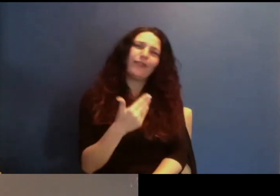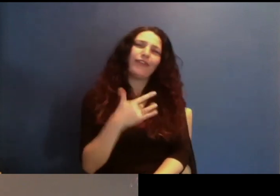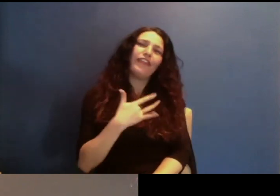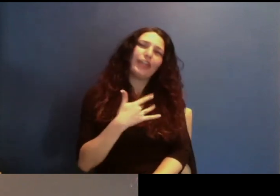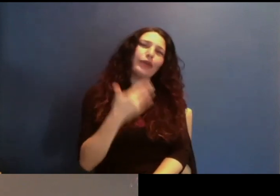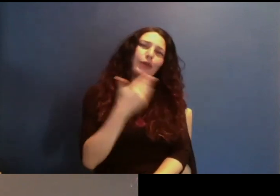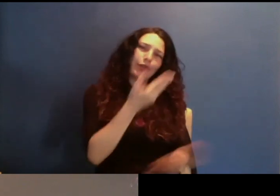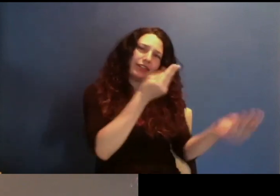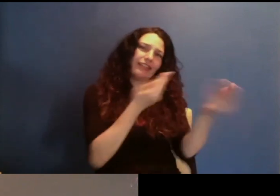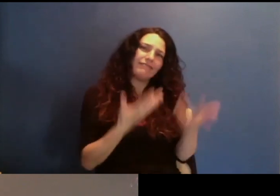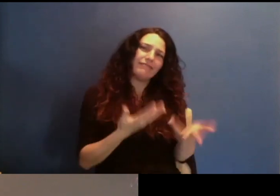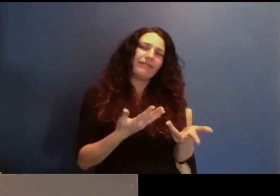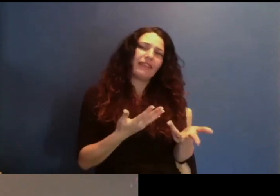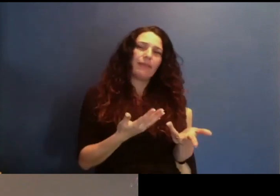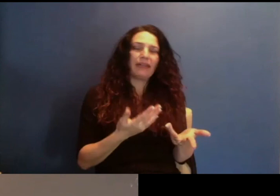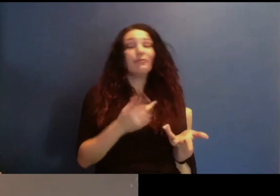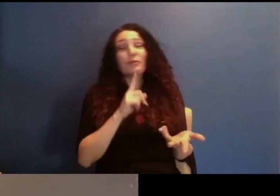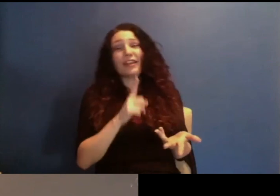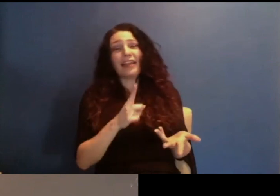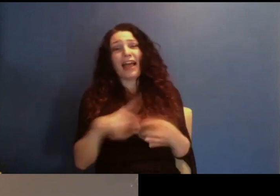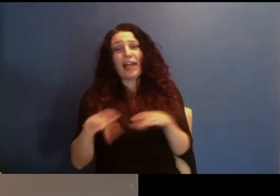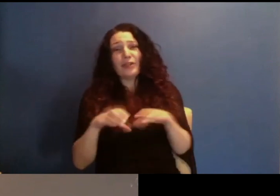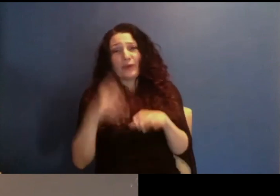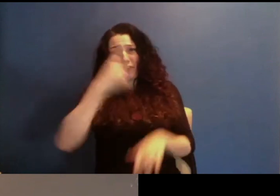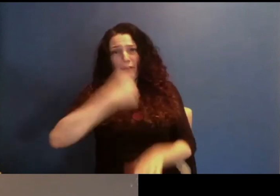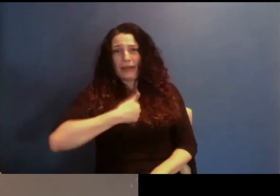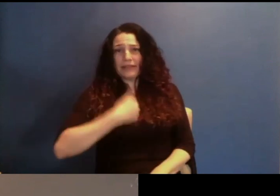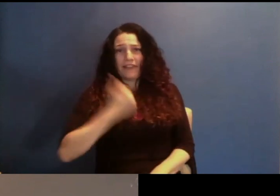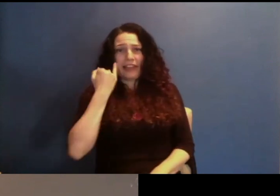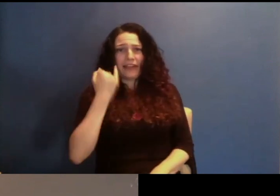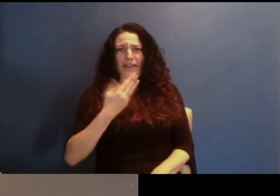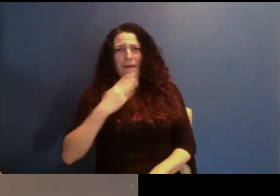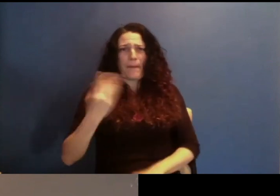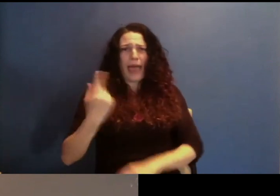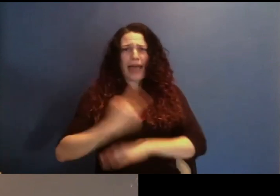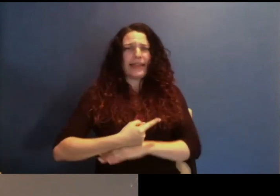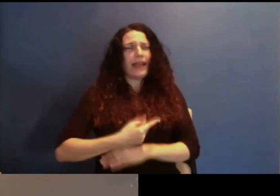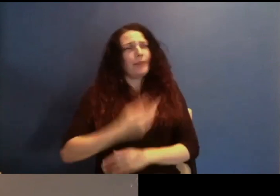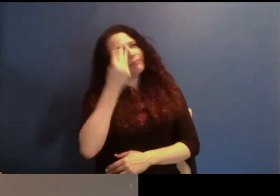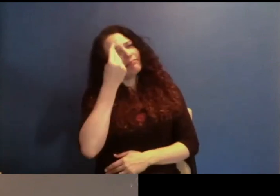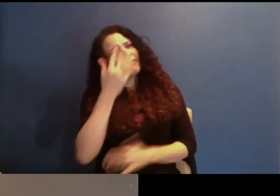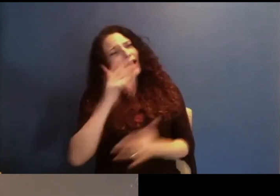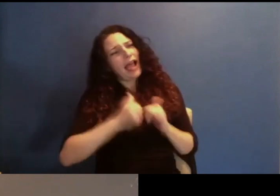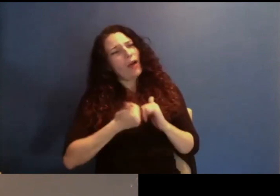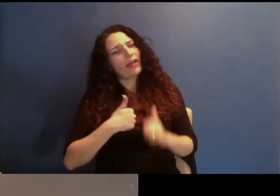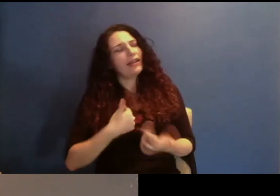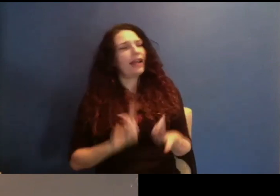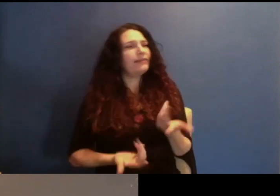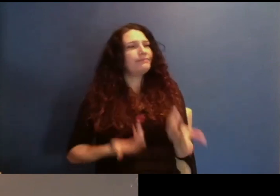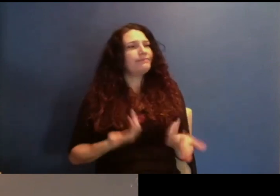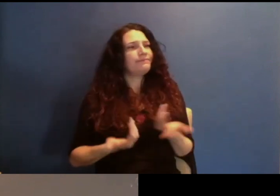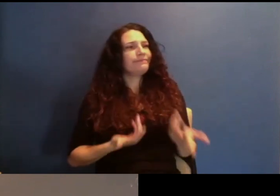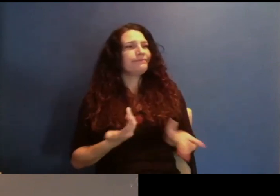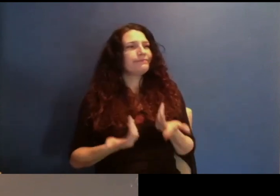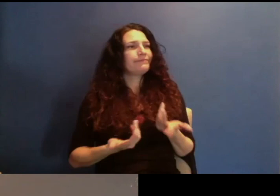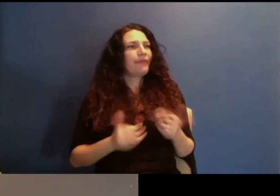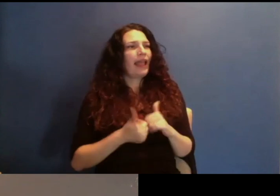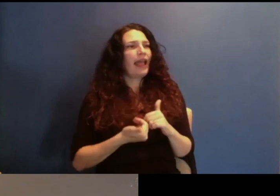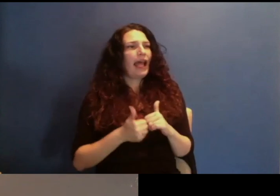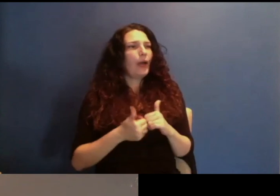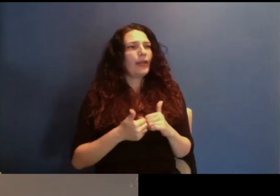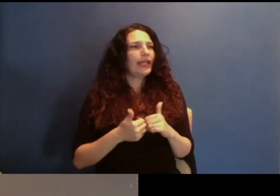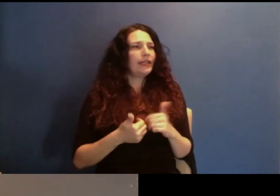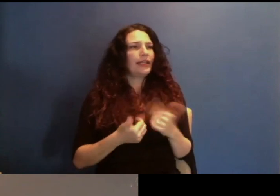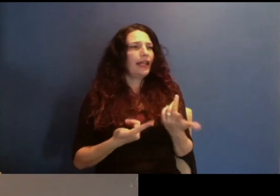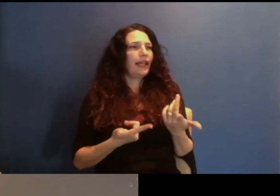also do it for myself. Like, I think if I have like a bad day, I'm like, okay, what will make me, like, what I need to get myself out of this rut. Like, what can I do that's